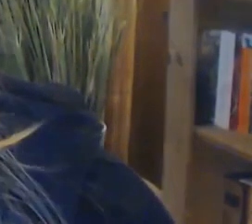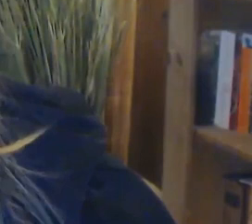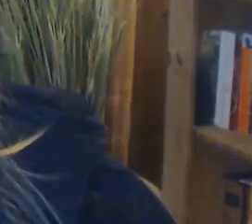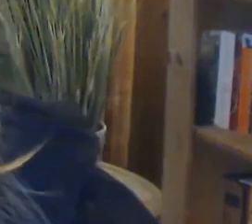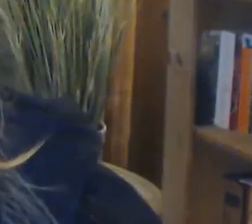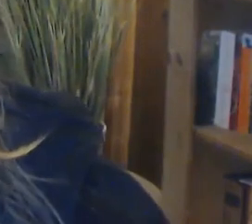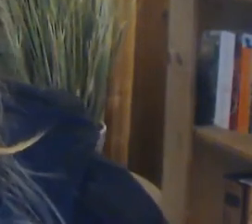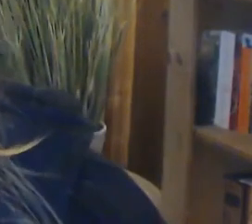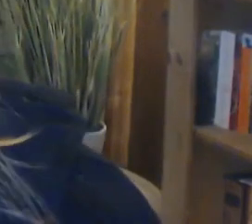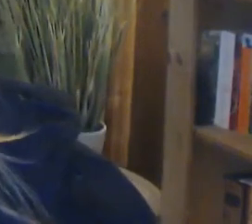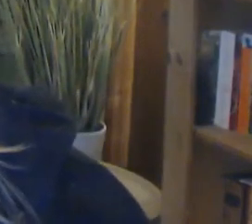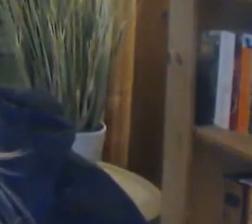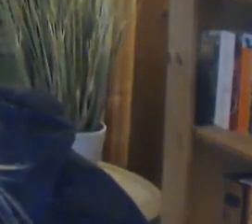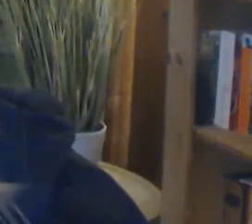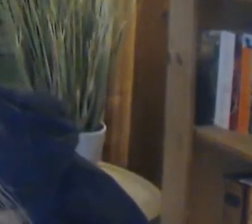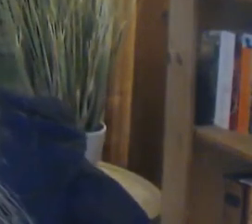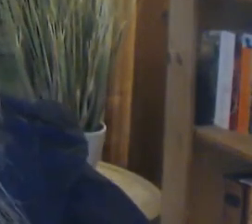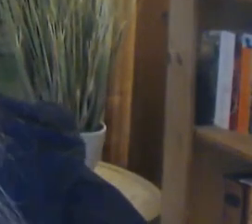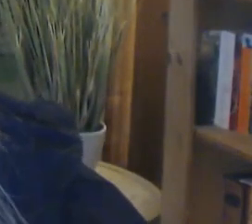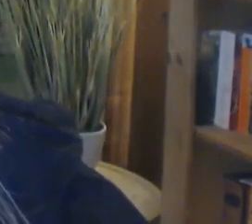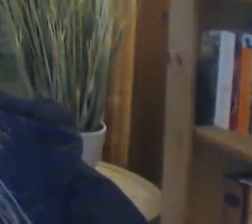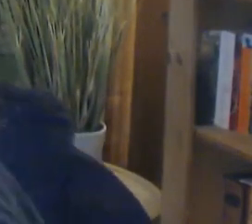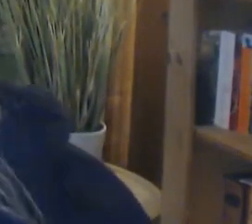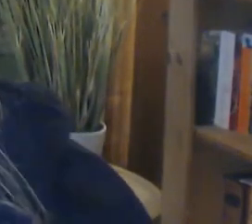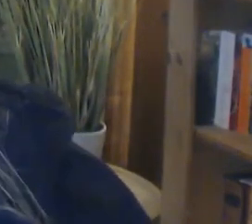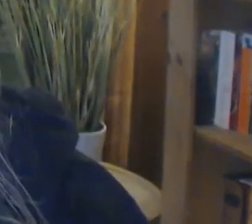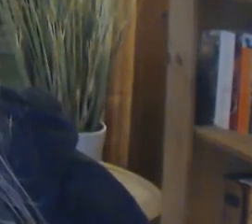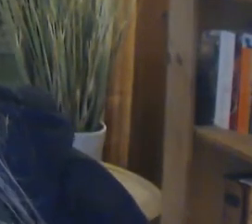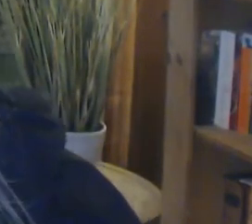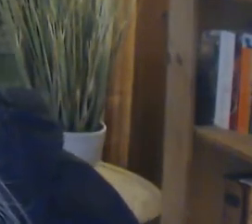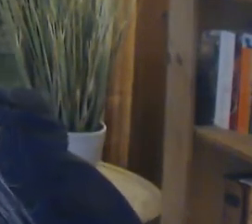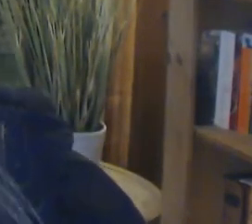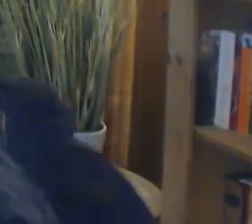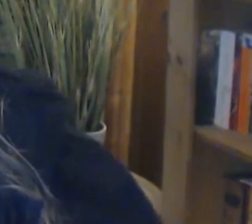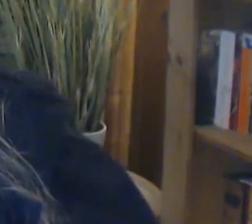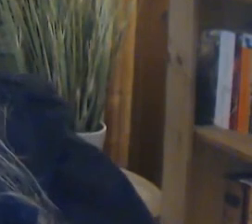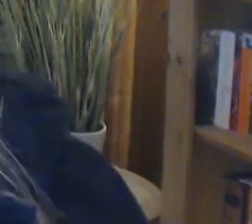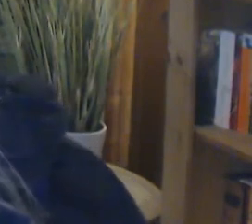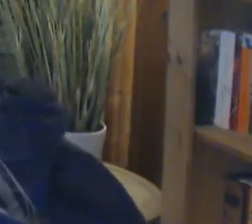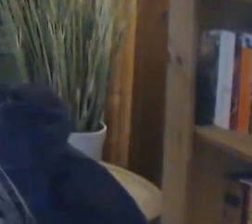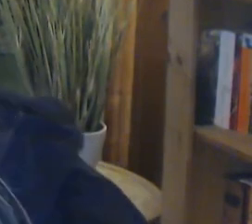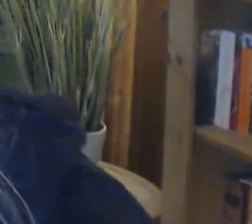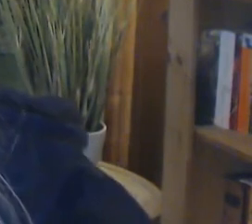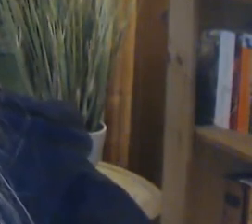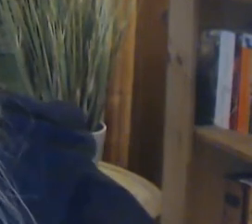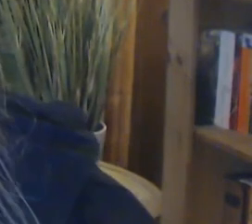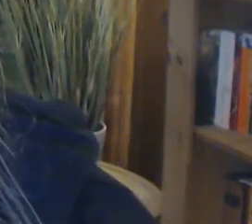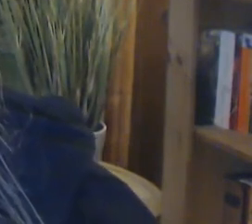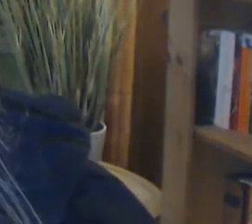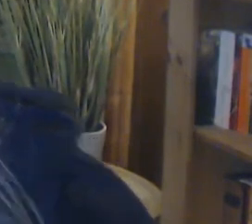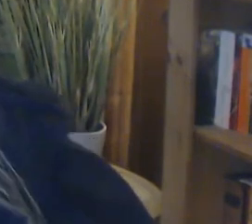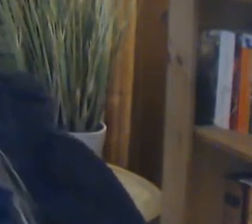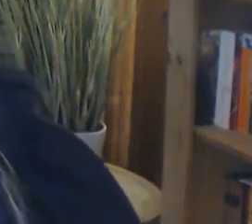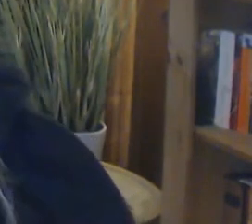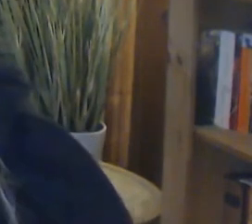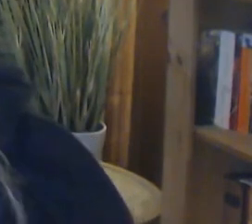and welcome to HistFest 2021. My name's Rebecca Adeel and I'm the director of HistFest. I'm so thankful for you all for joining us this